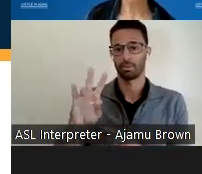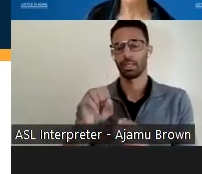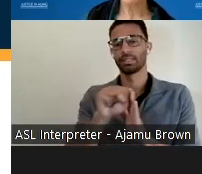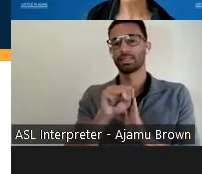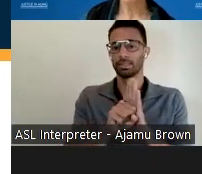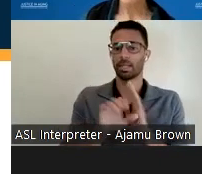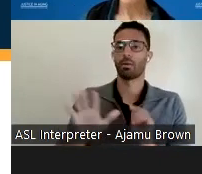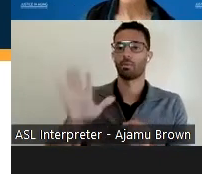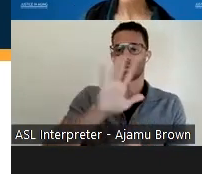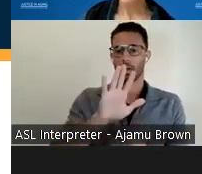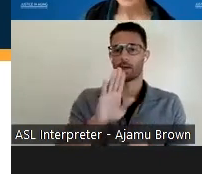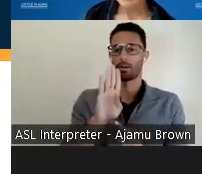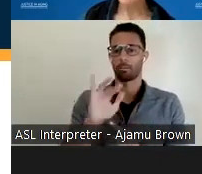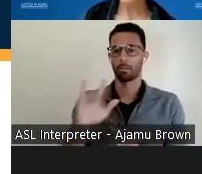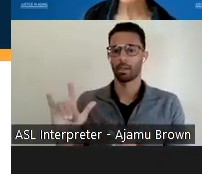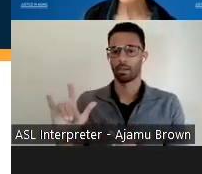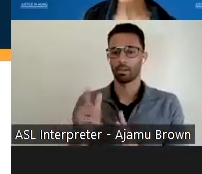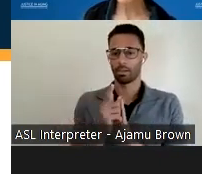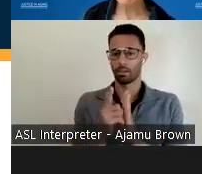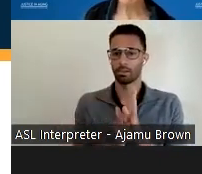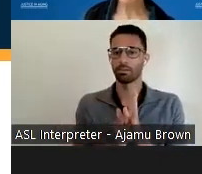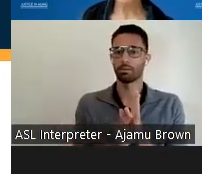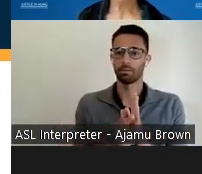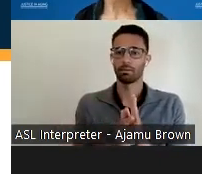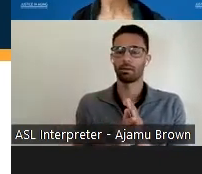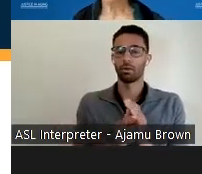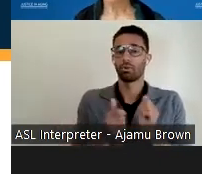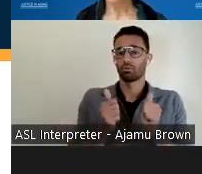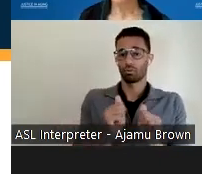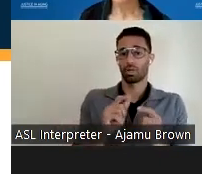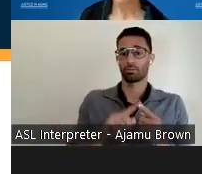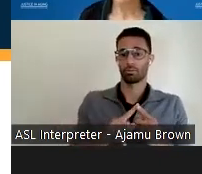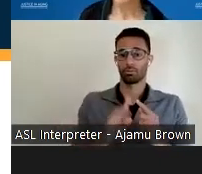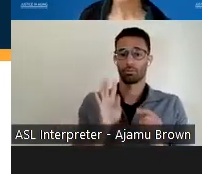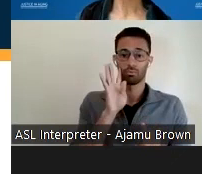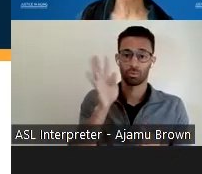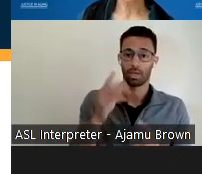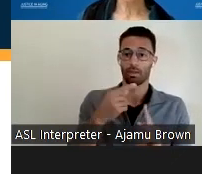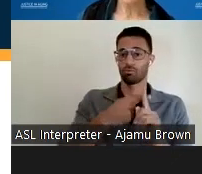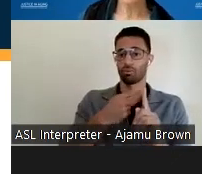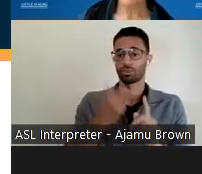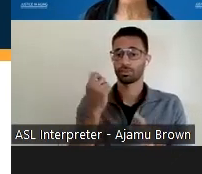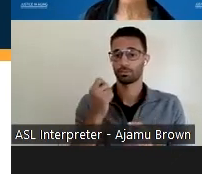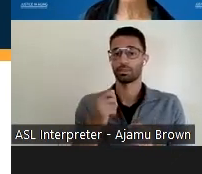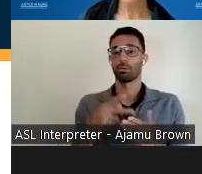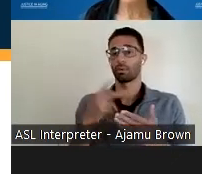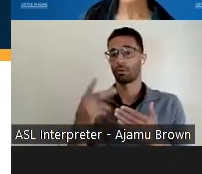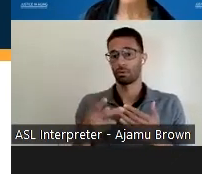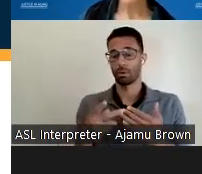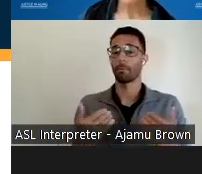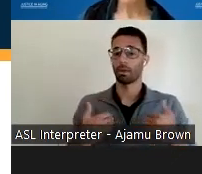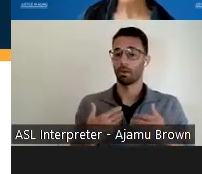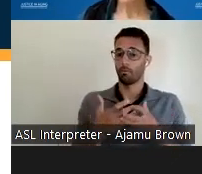to create a rental subsidy program. And although it has received a lot of excellent